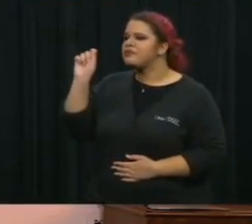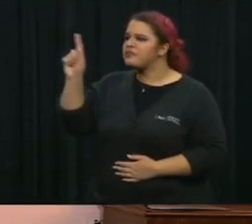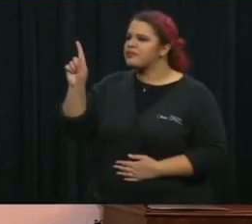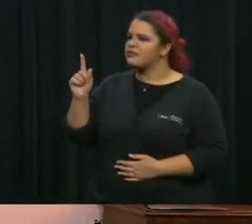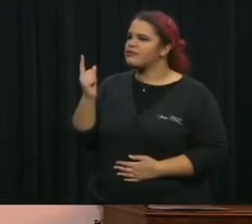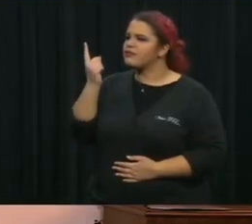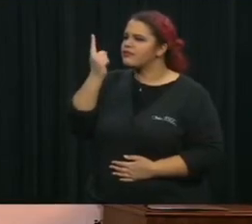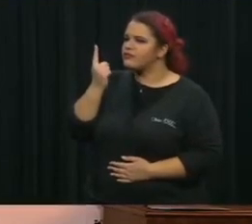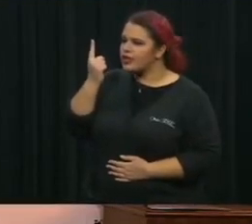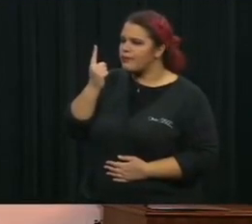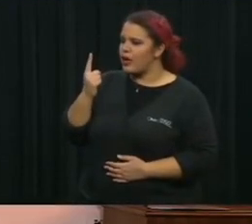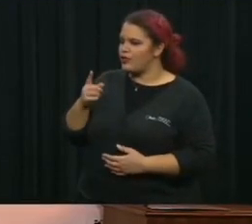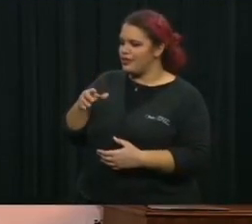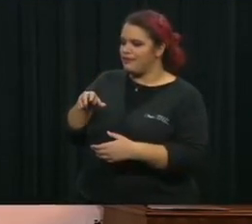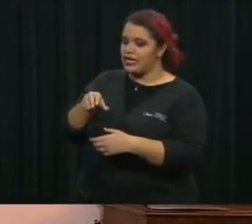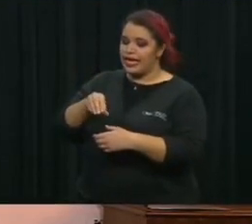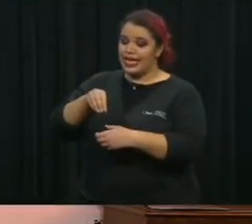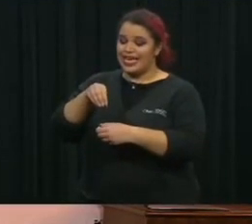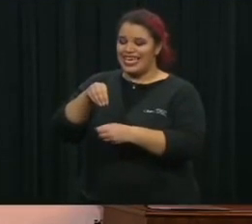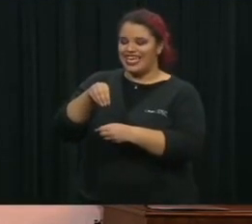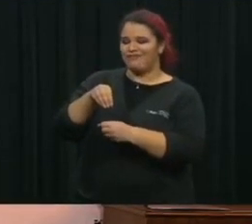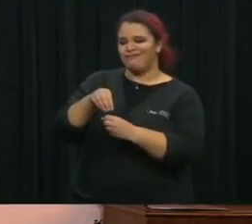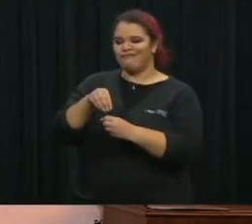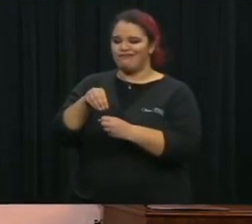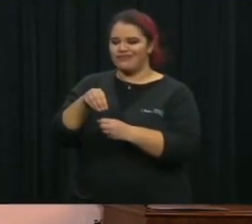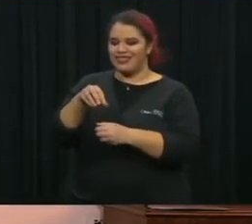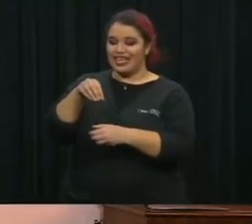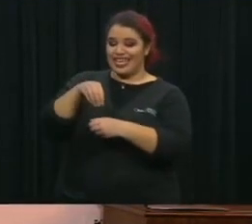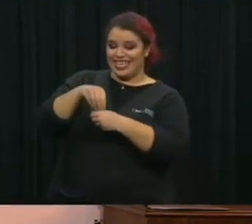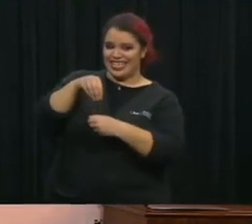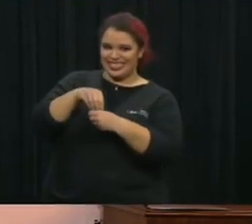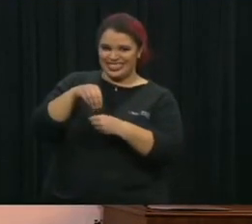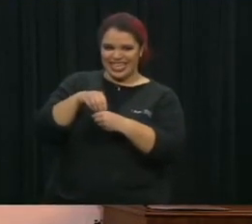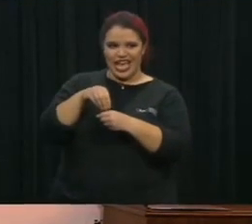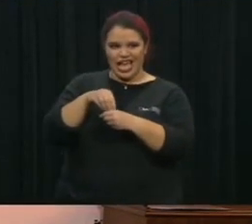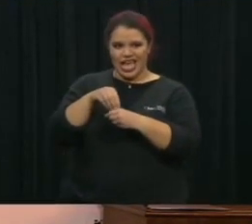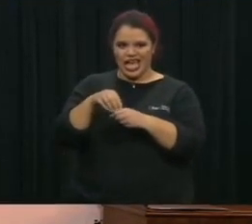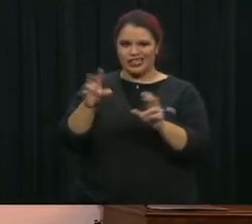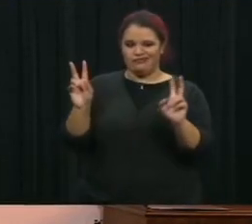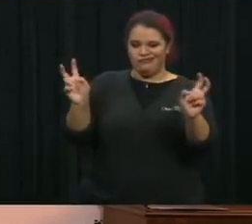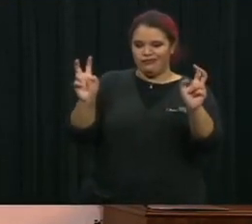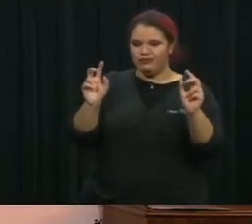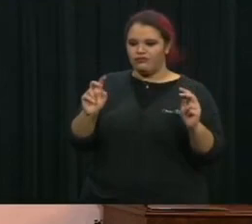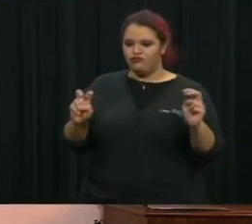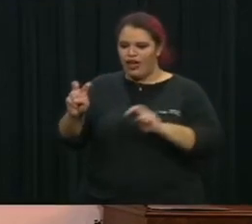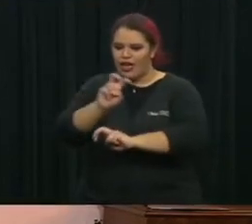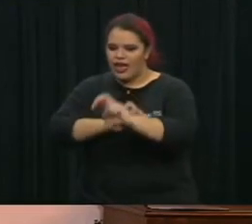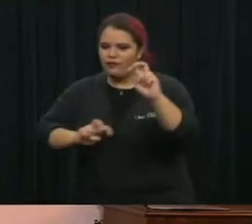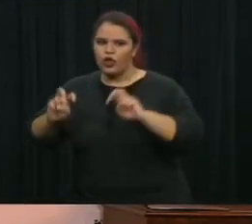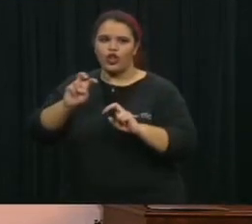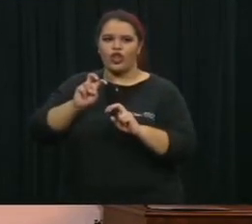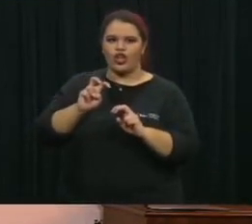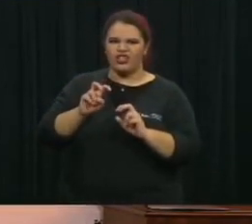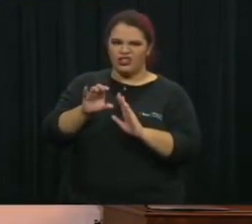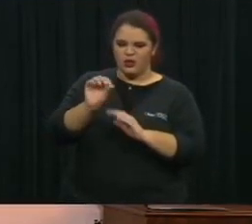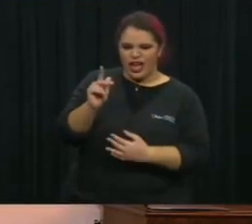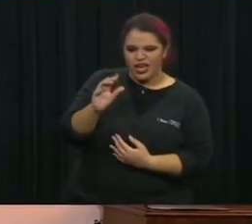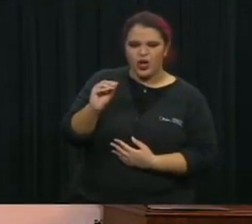you've suggested that people quarantine themselves when coming back from like spring break or something like that, but have you considered a